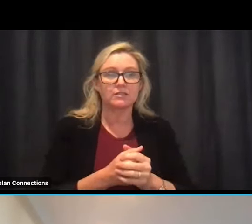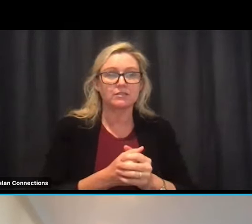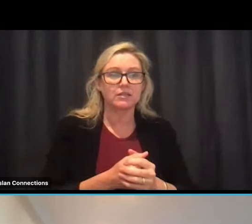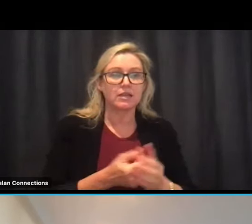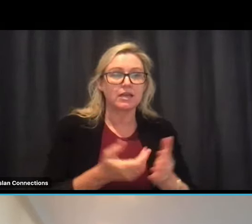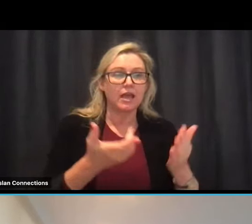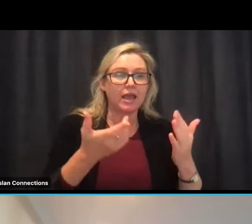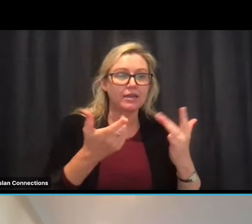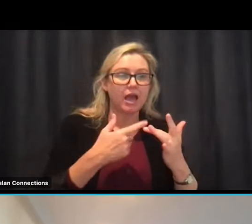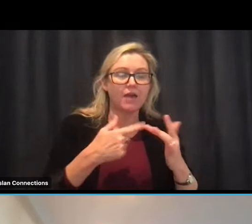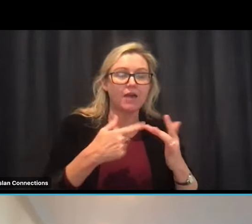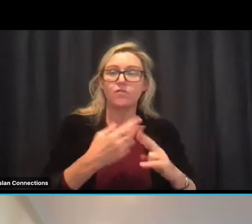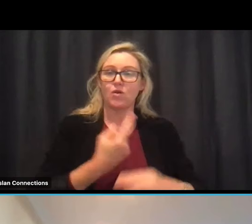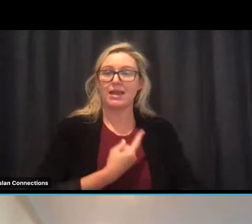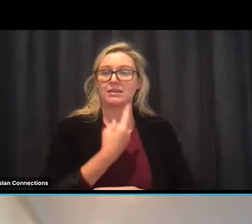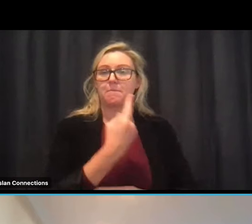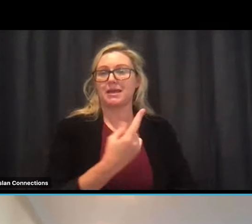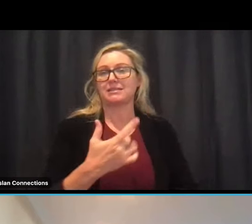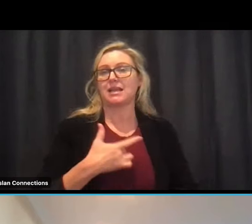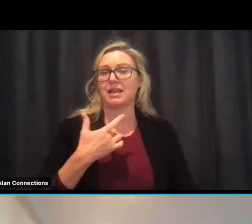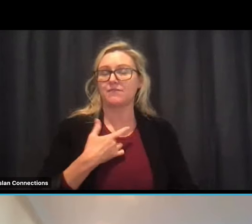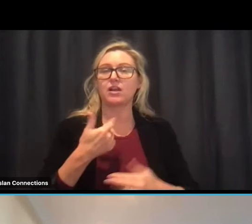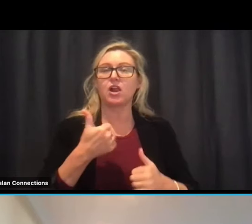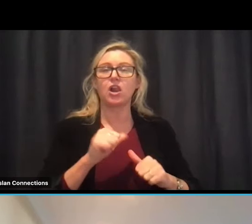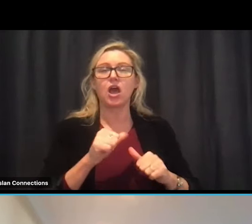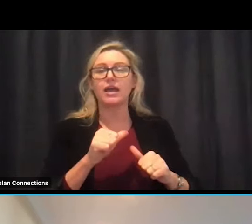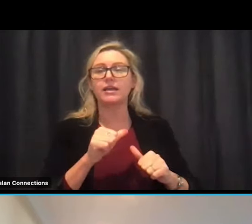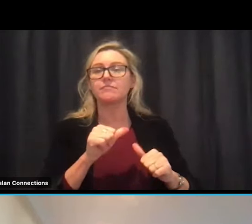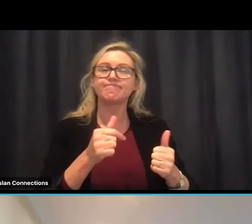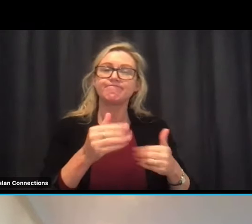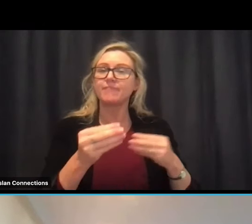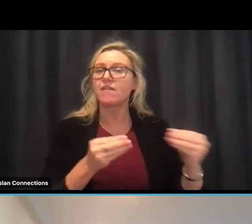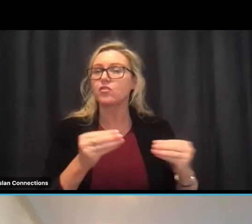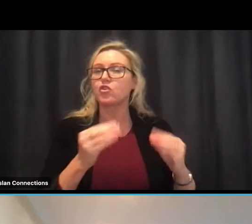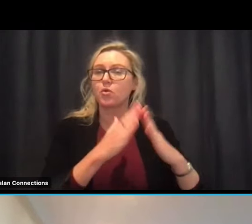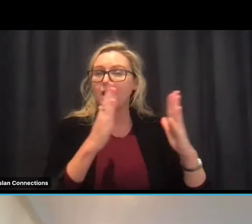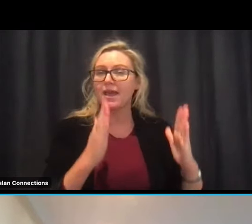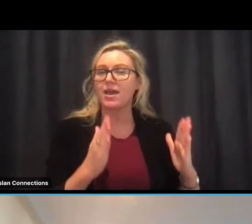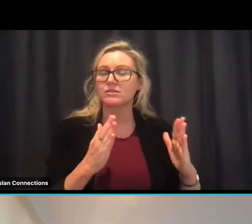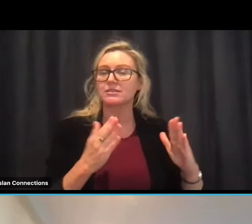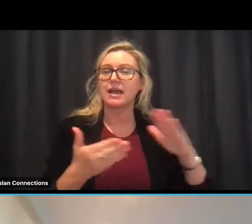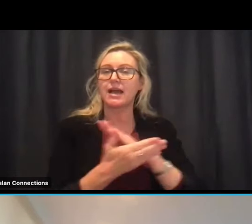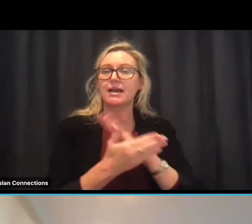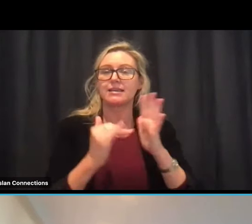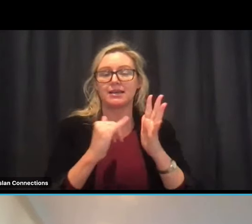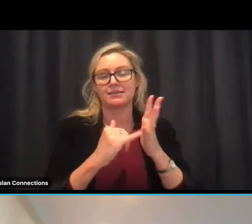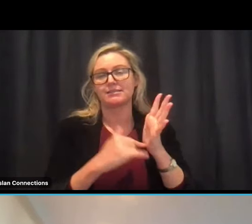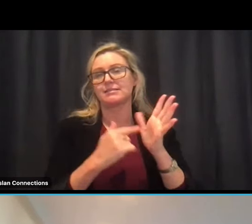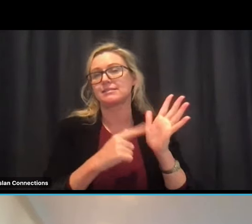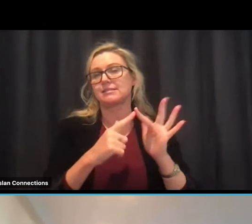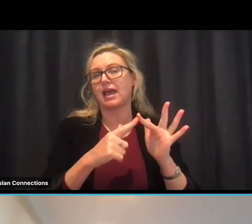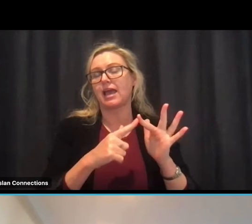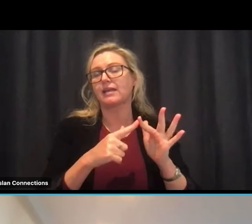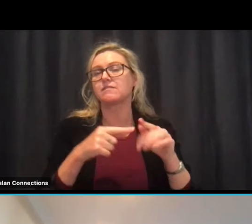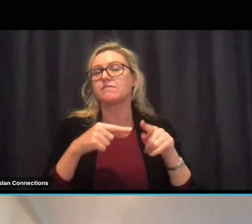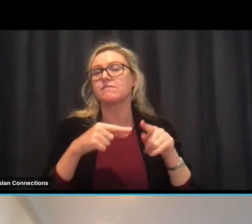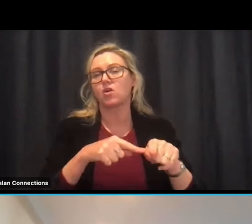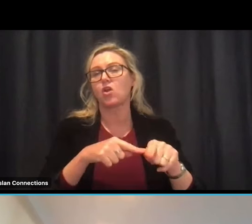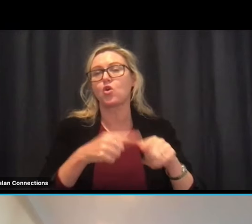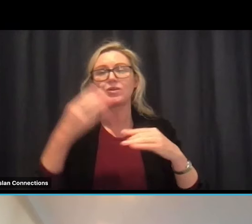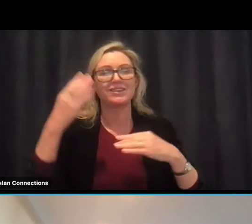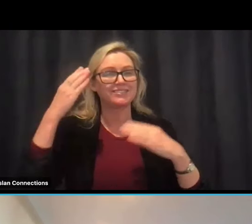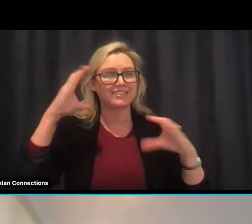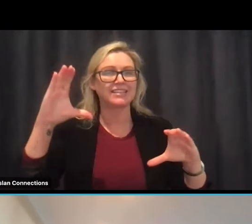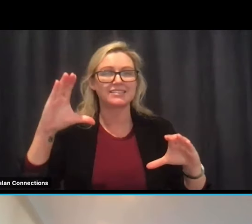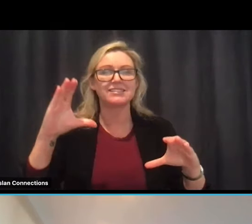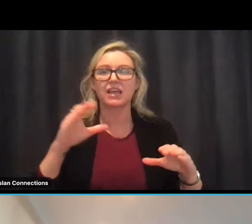units, those sort of services, affordable housing that effectively under state-based tenancy type laws.